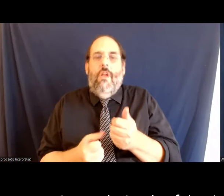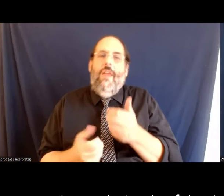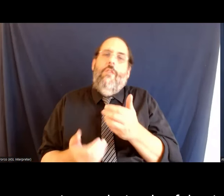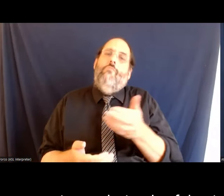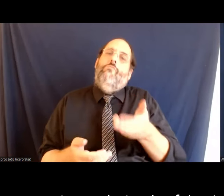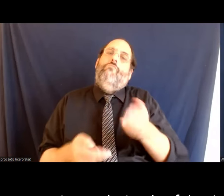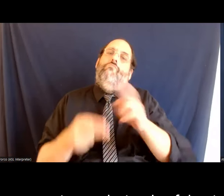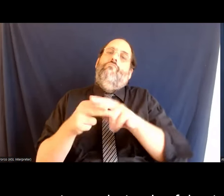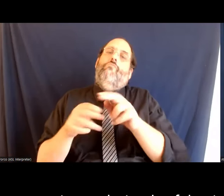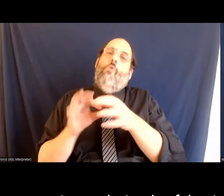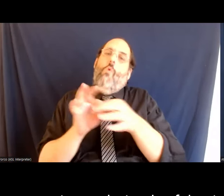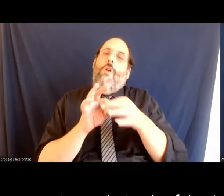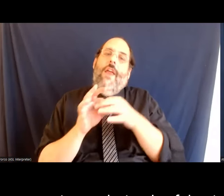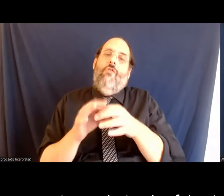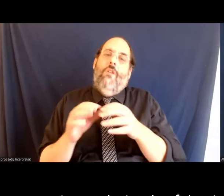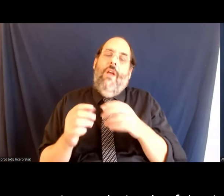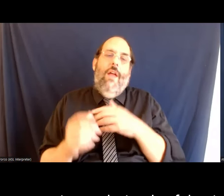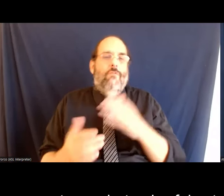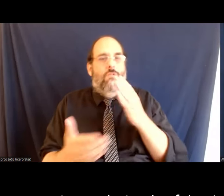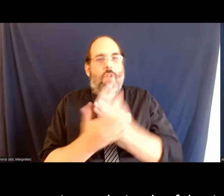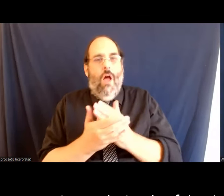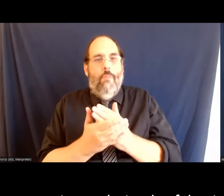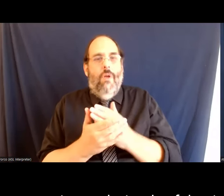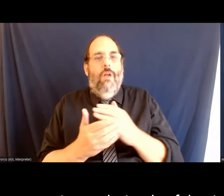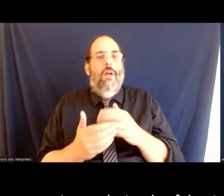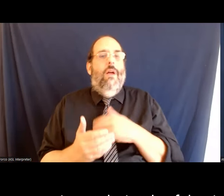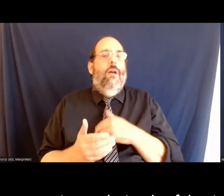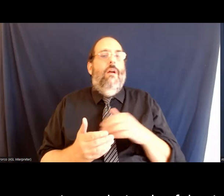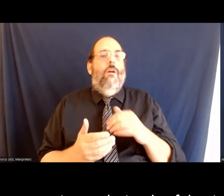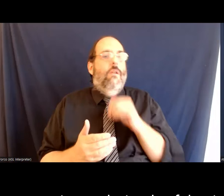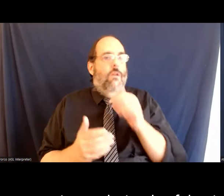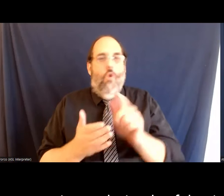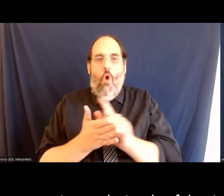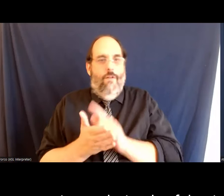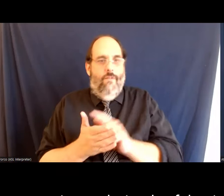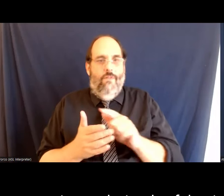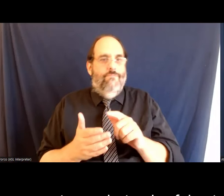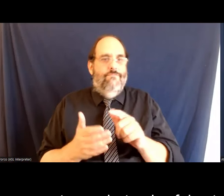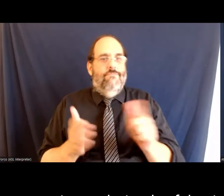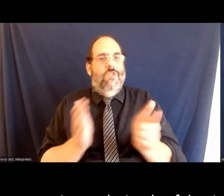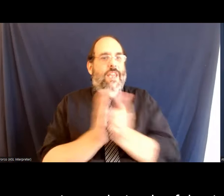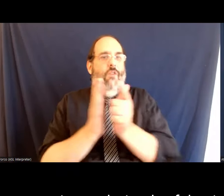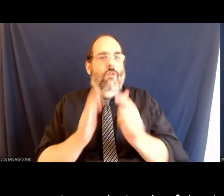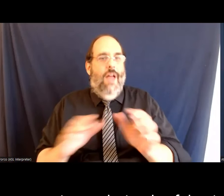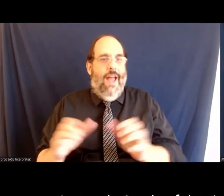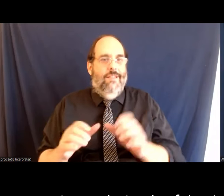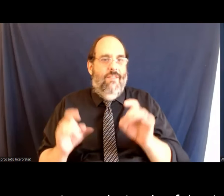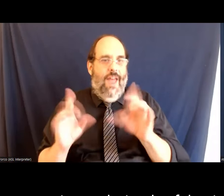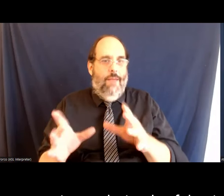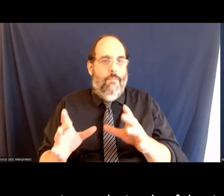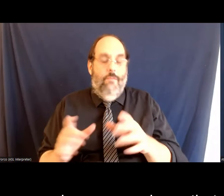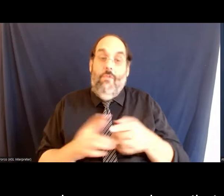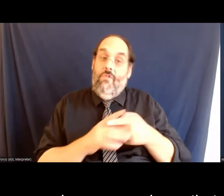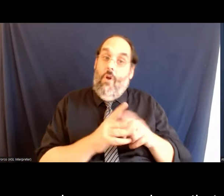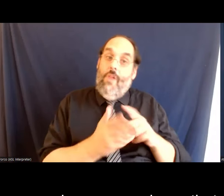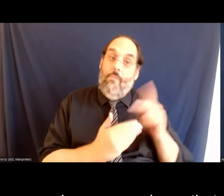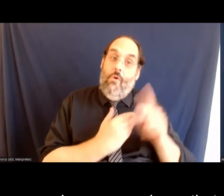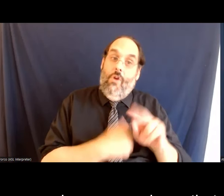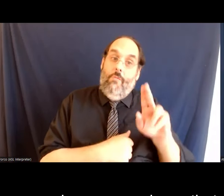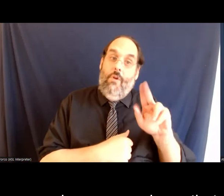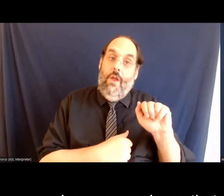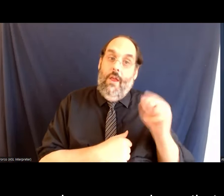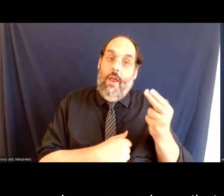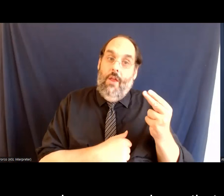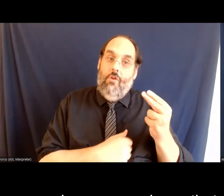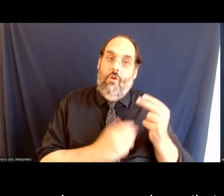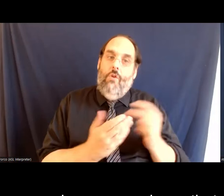coordination to combat unlawful acts of hate. We launched that nationwide program, United Against Hate, because